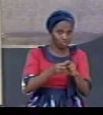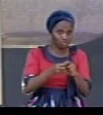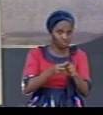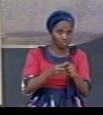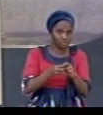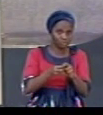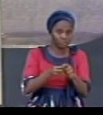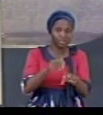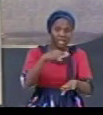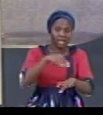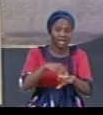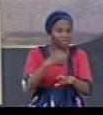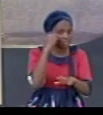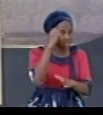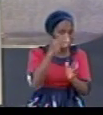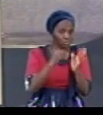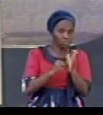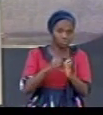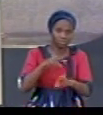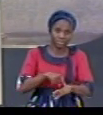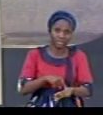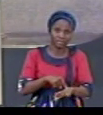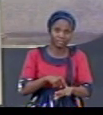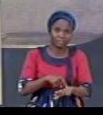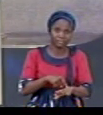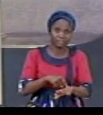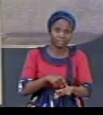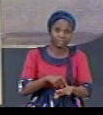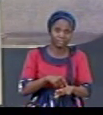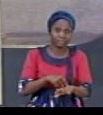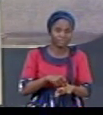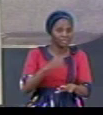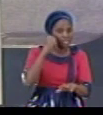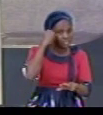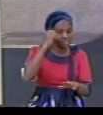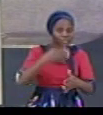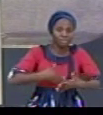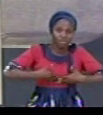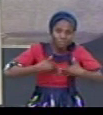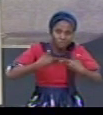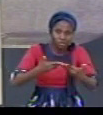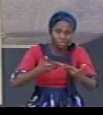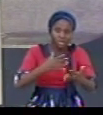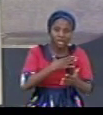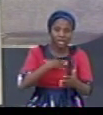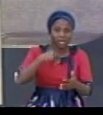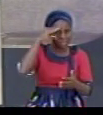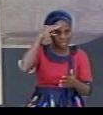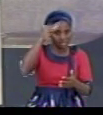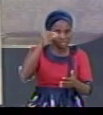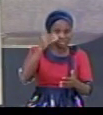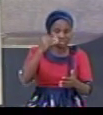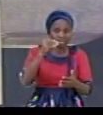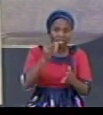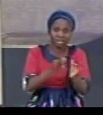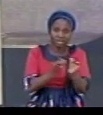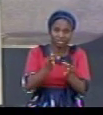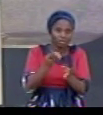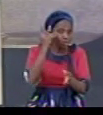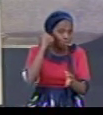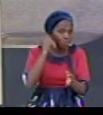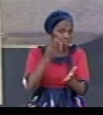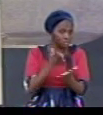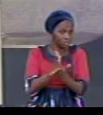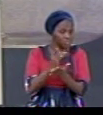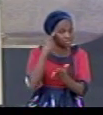at his own time, his confession and expression was all right for him,